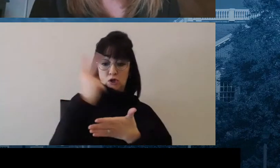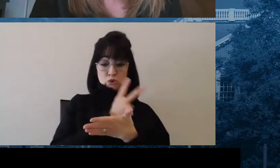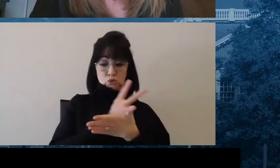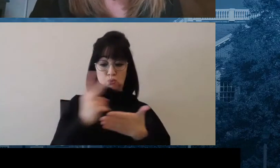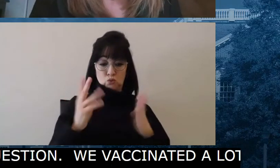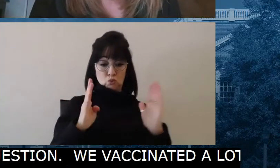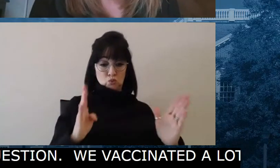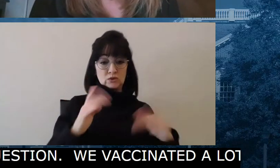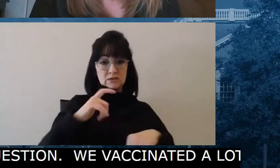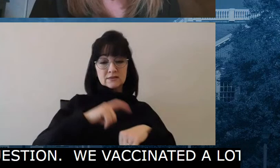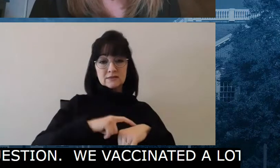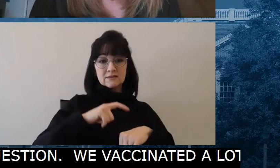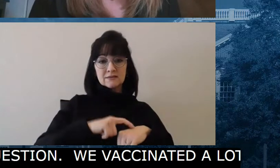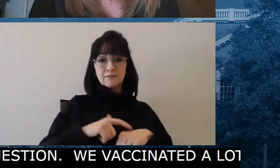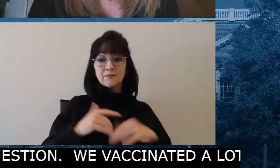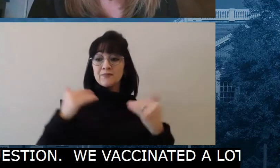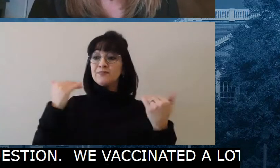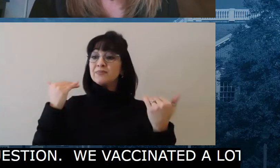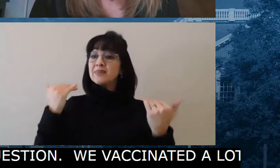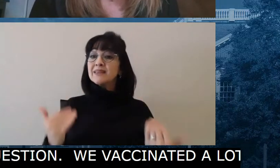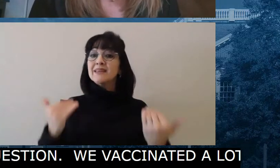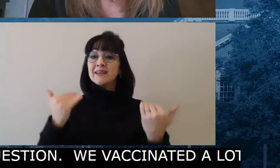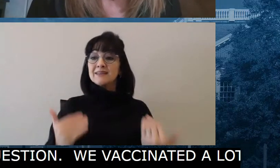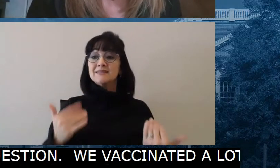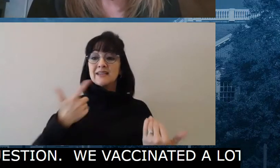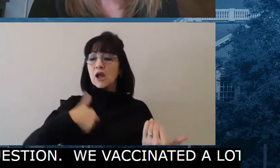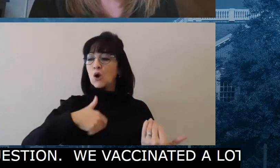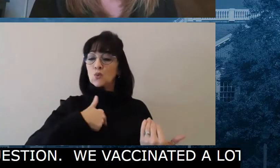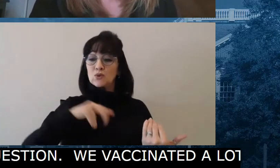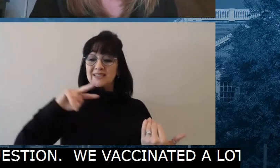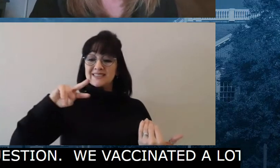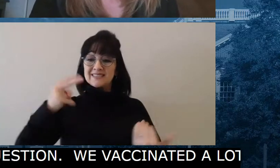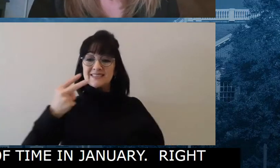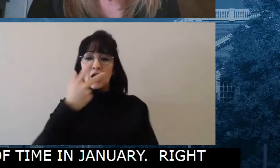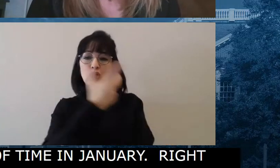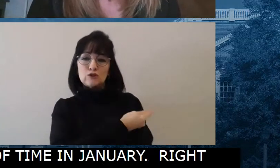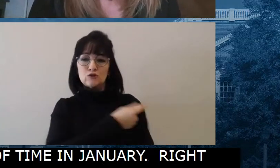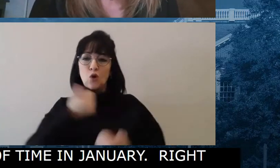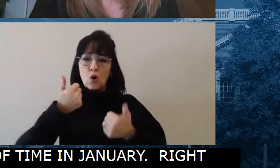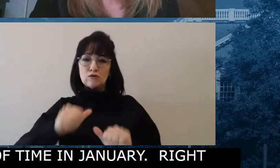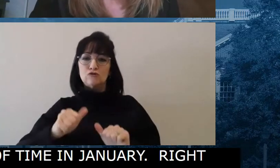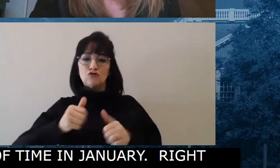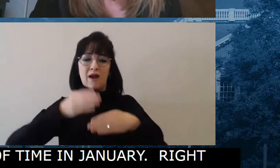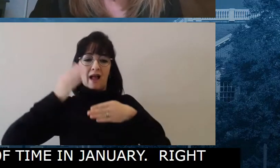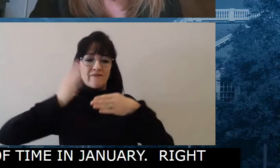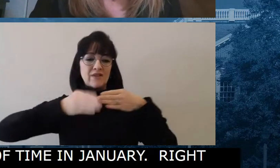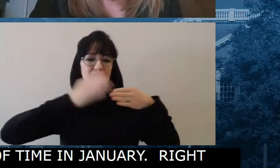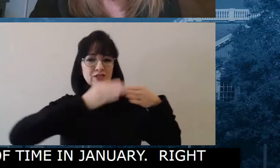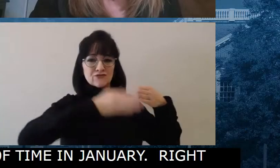are, in the midst of that second dose hump. By the end of this weekend,